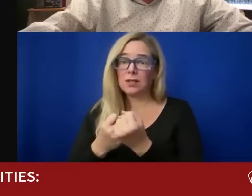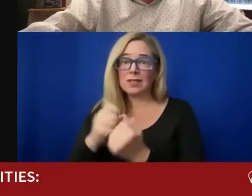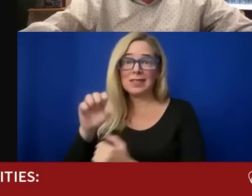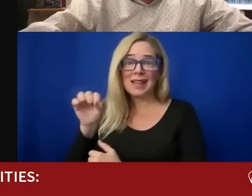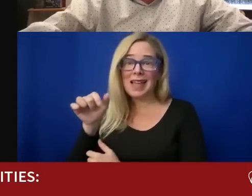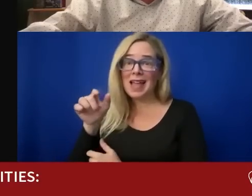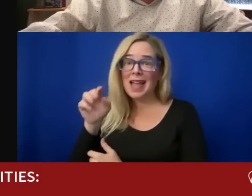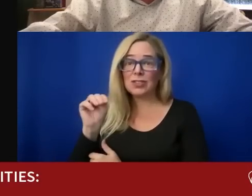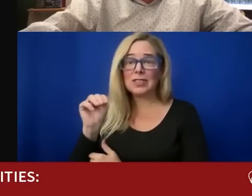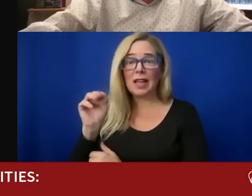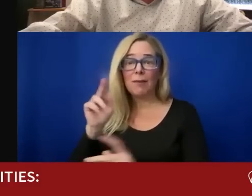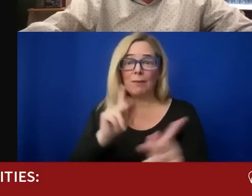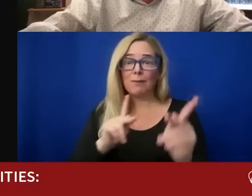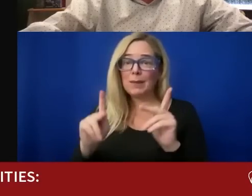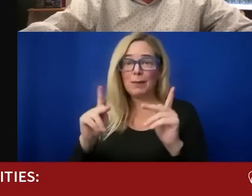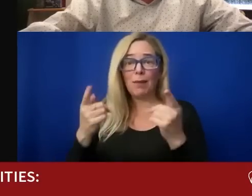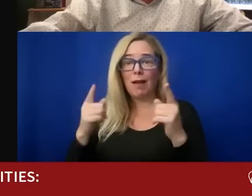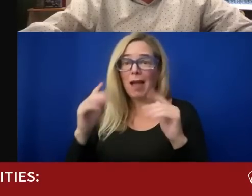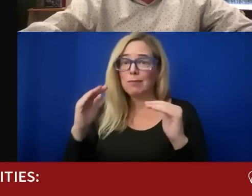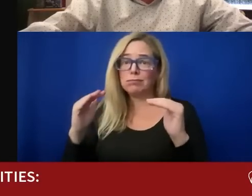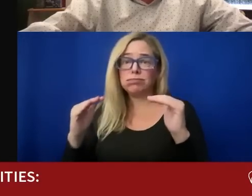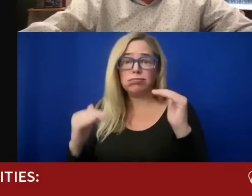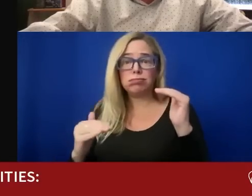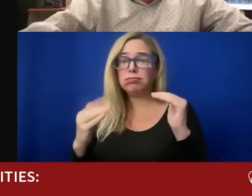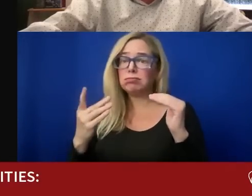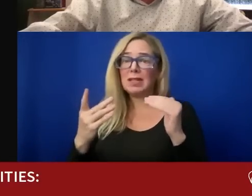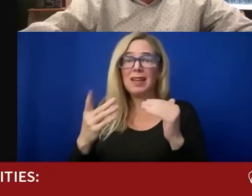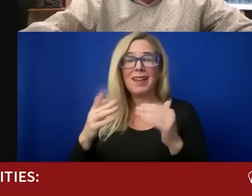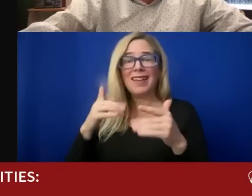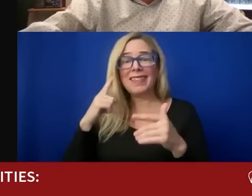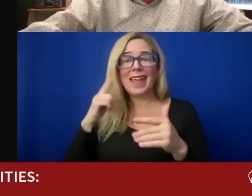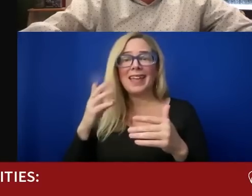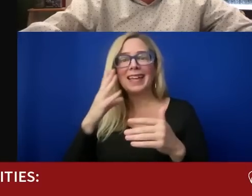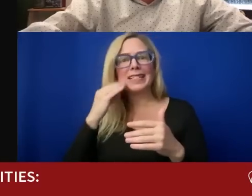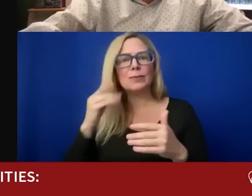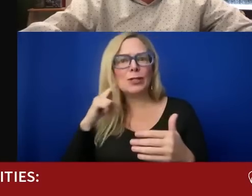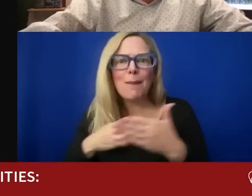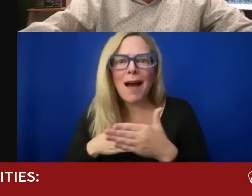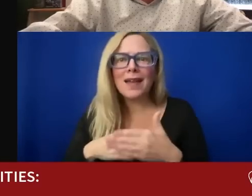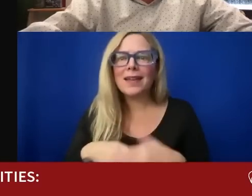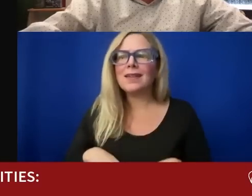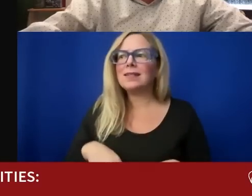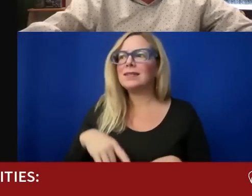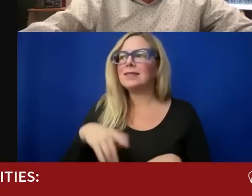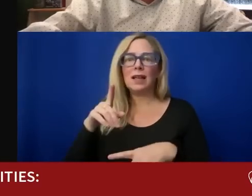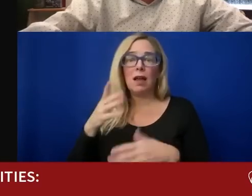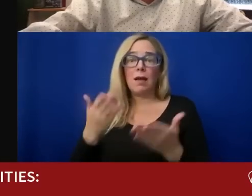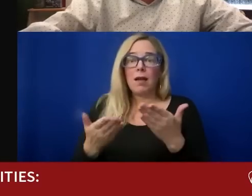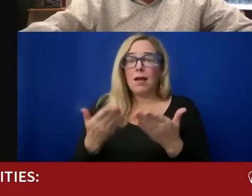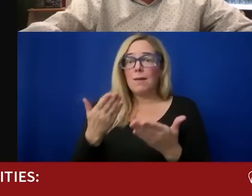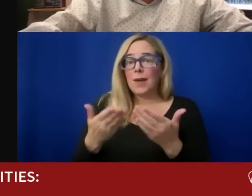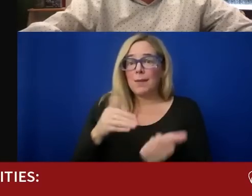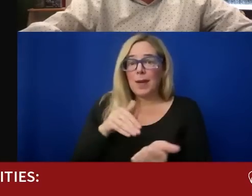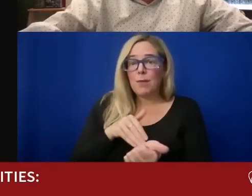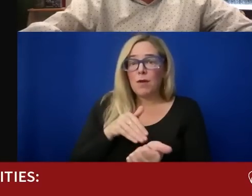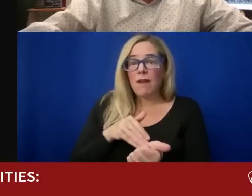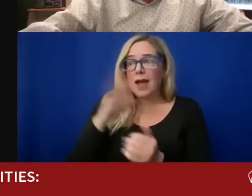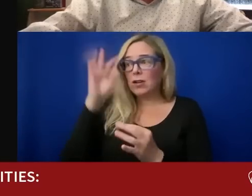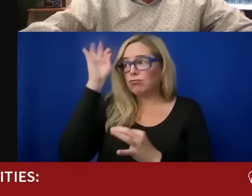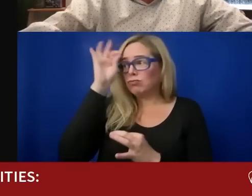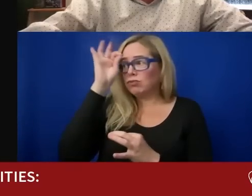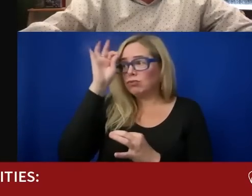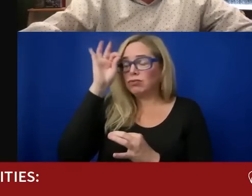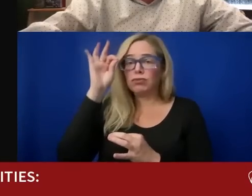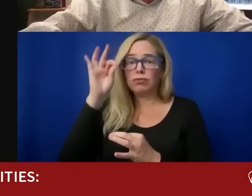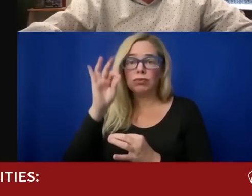disproportionately experiencing discrimination, bias in healthcare settings due to a variety of factors, such as provider lack of knowledge, as well as